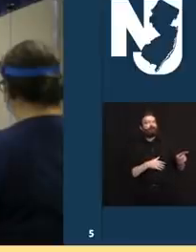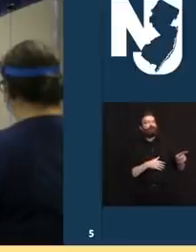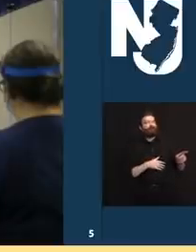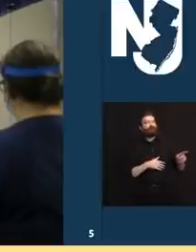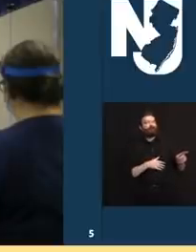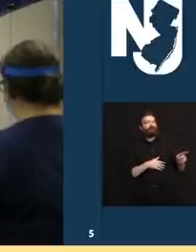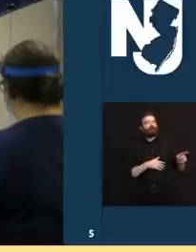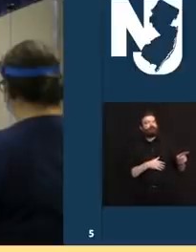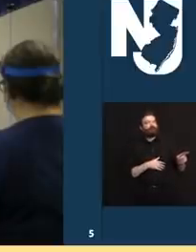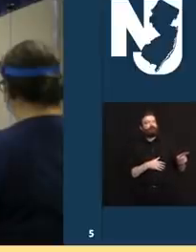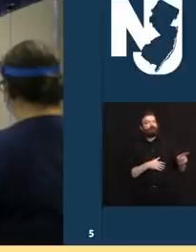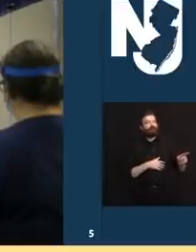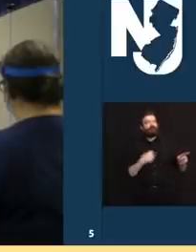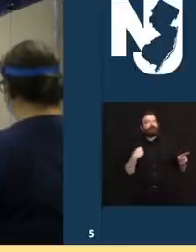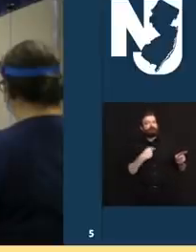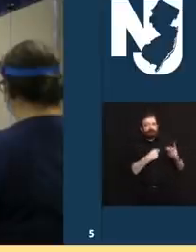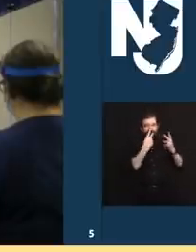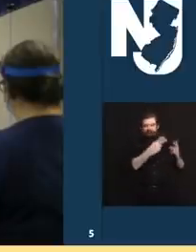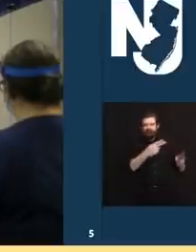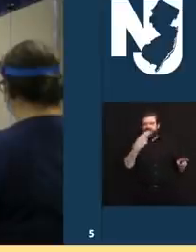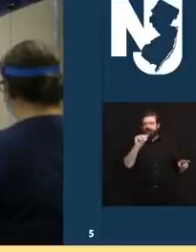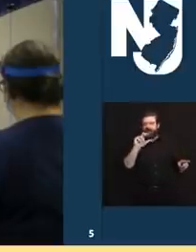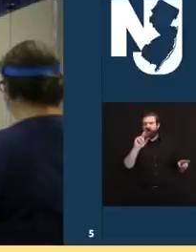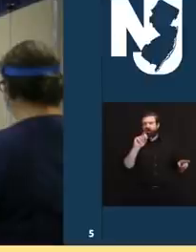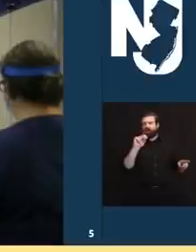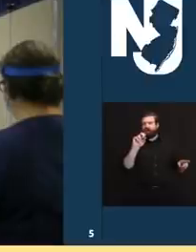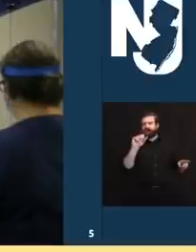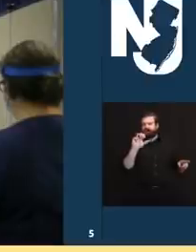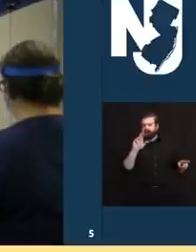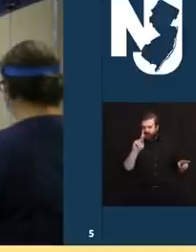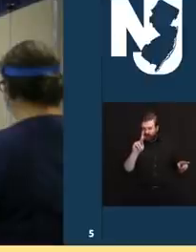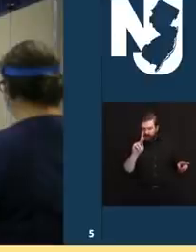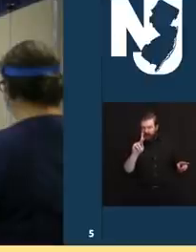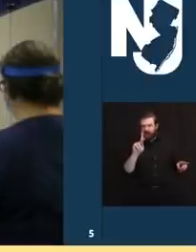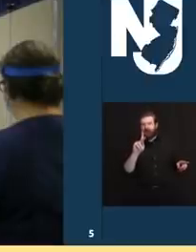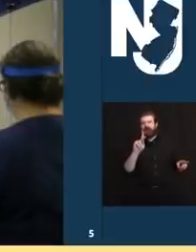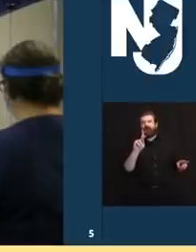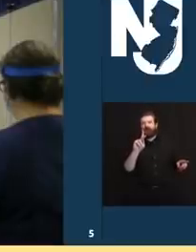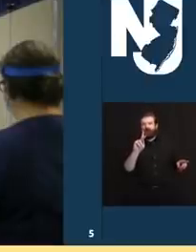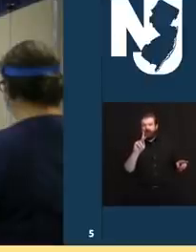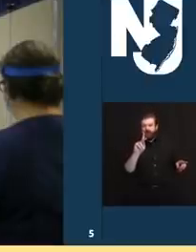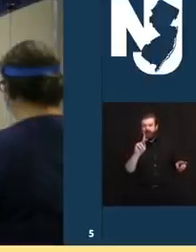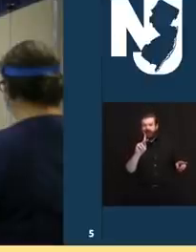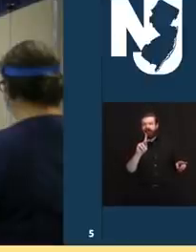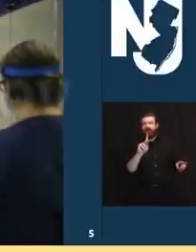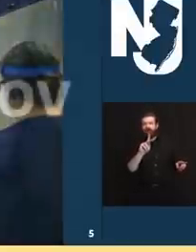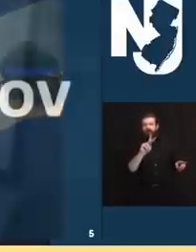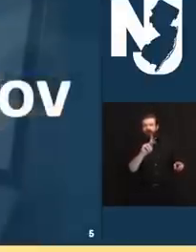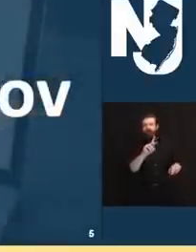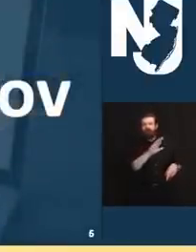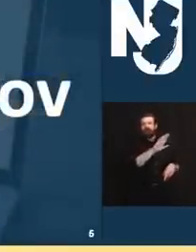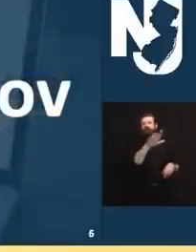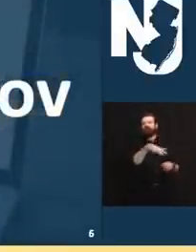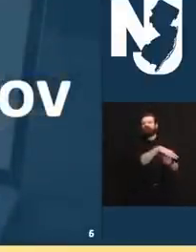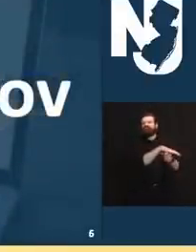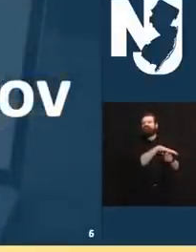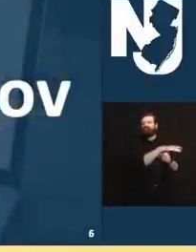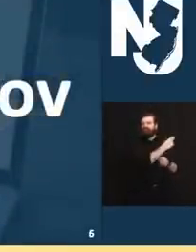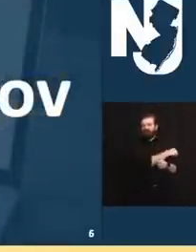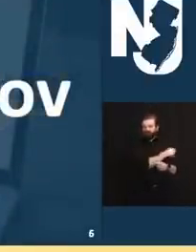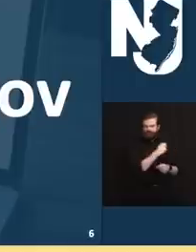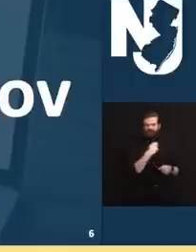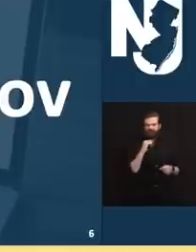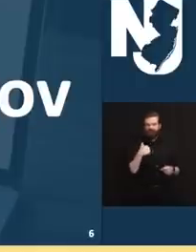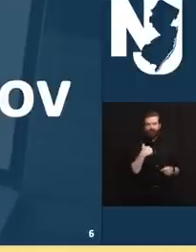Health, Hackensack University Medical Center in Hackensack, not surprisingly. At each hospital, we have